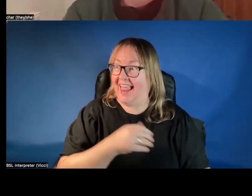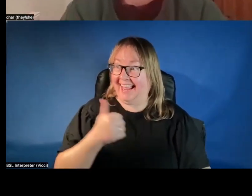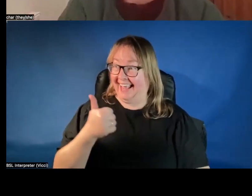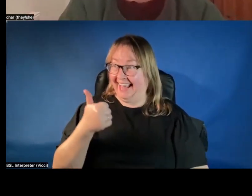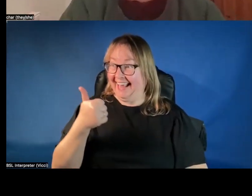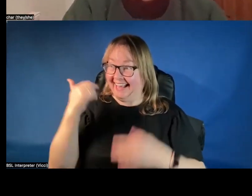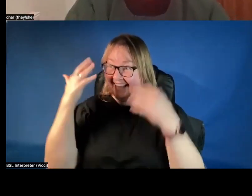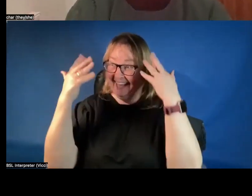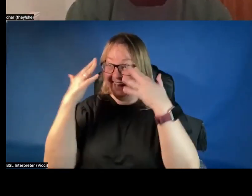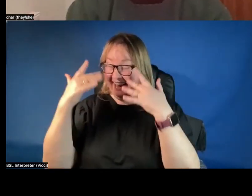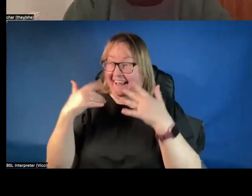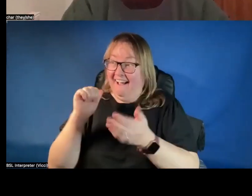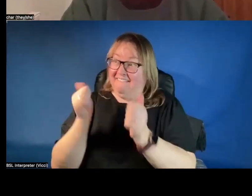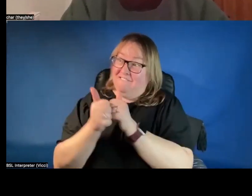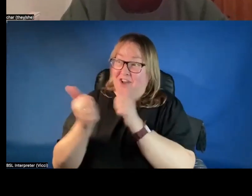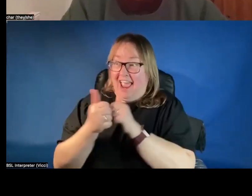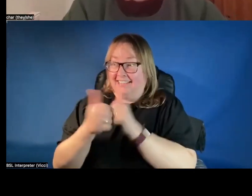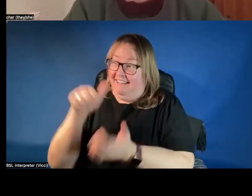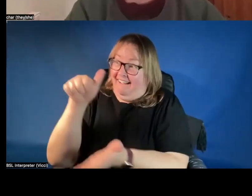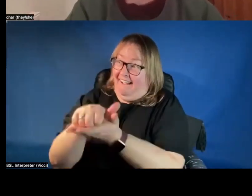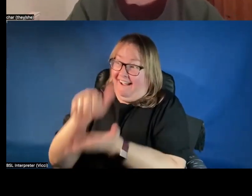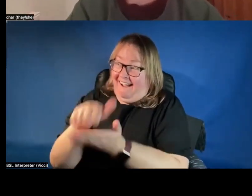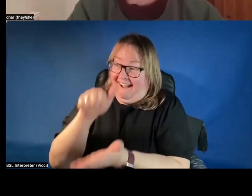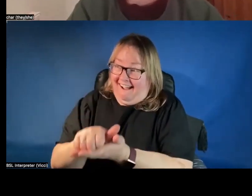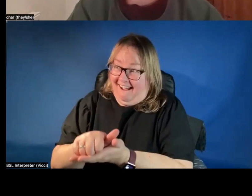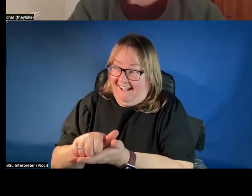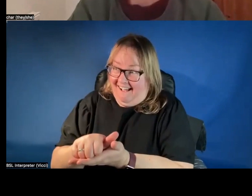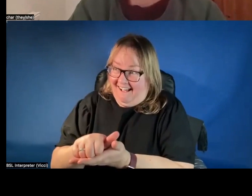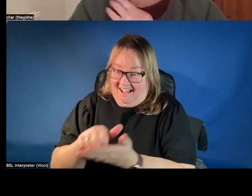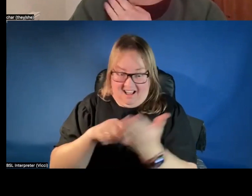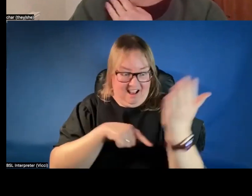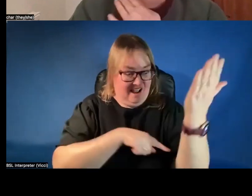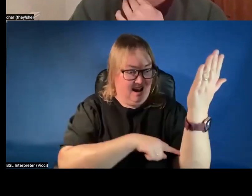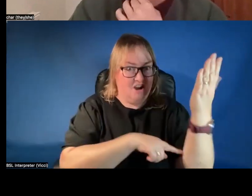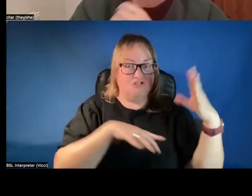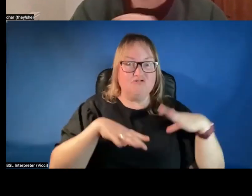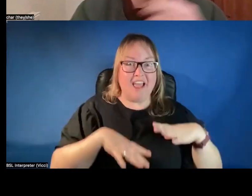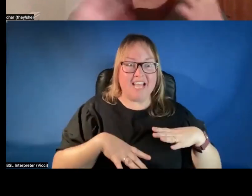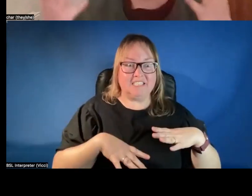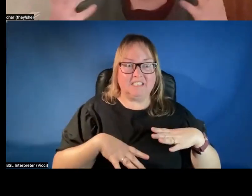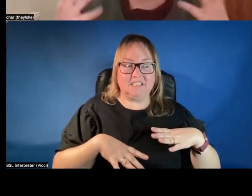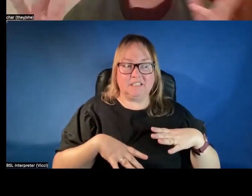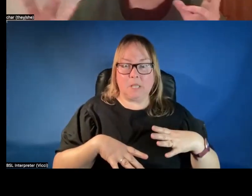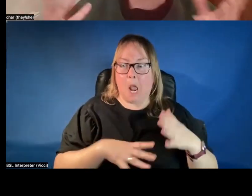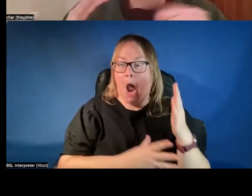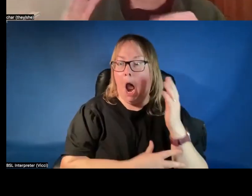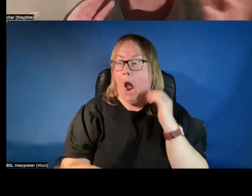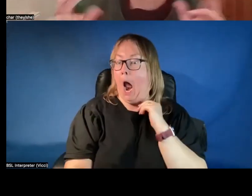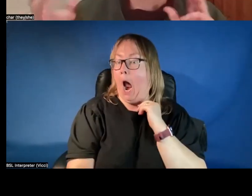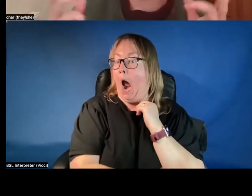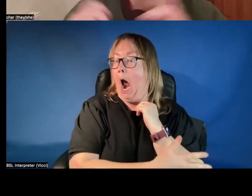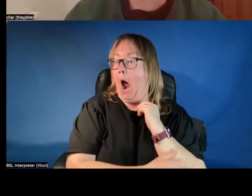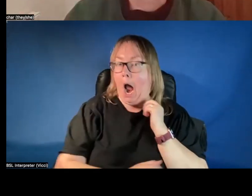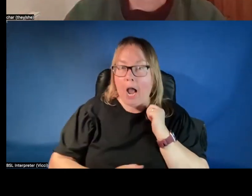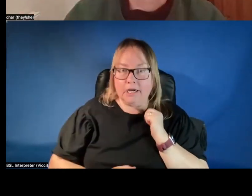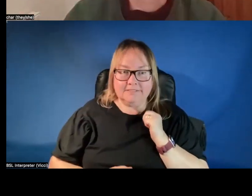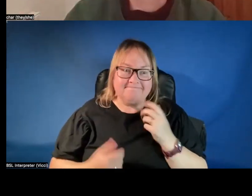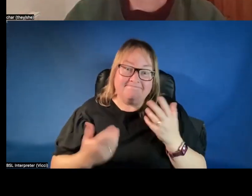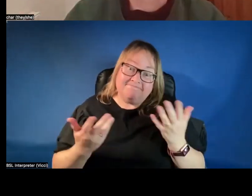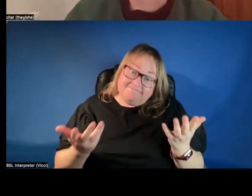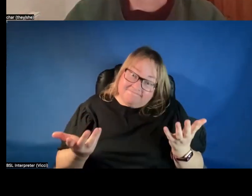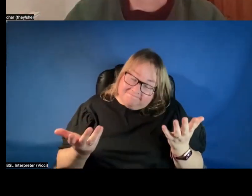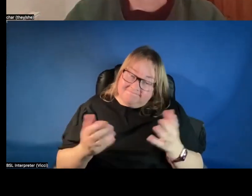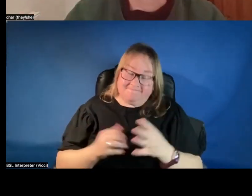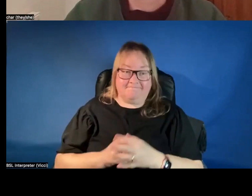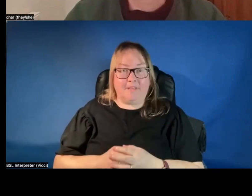weird. But yeah, trying to, I think we talked about this last time as well, like what is rest? What are we counting as